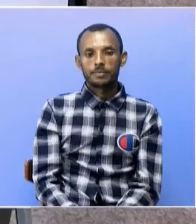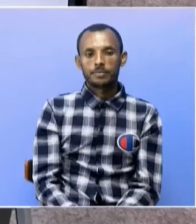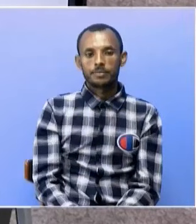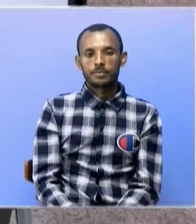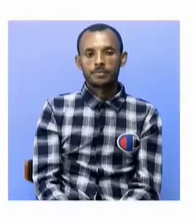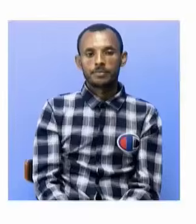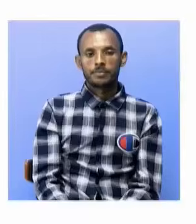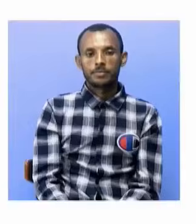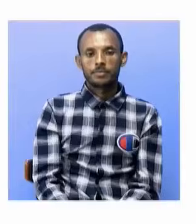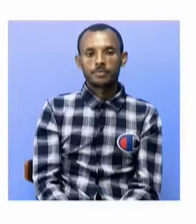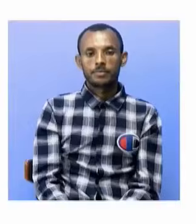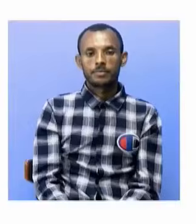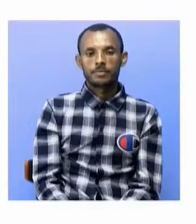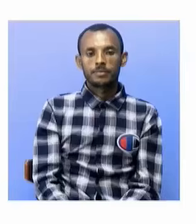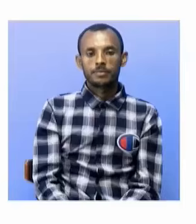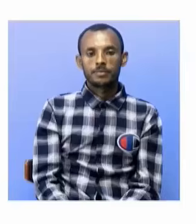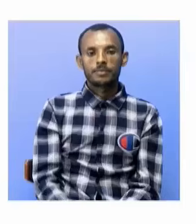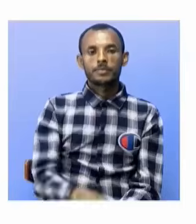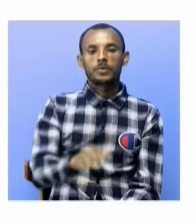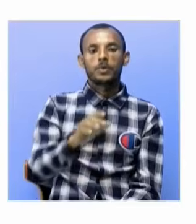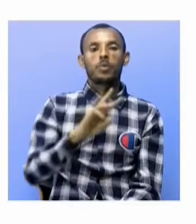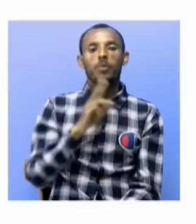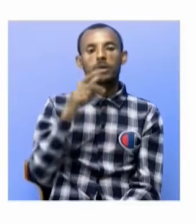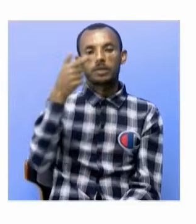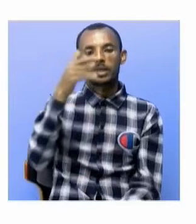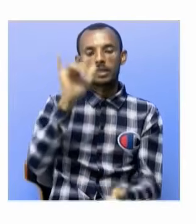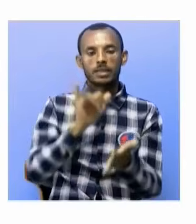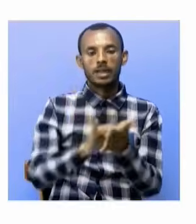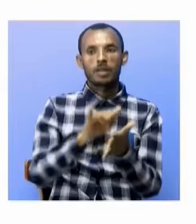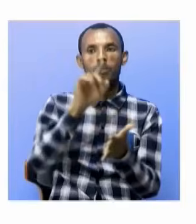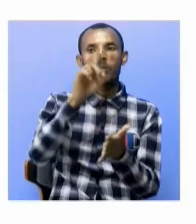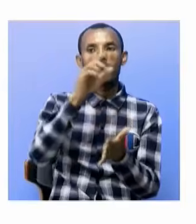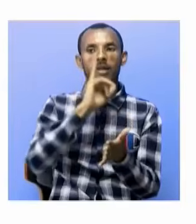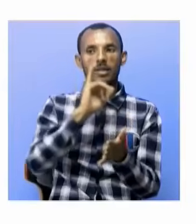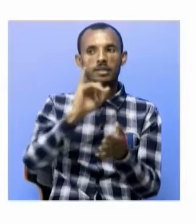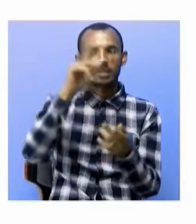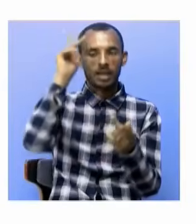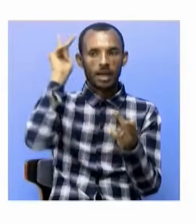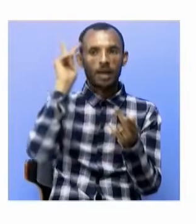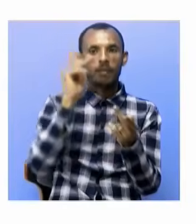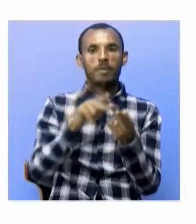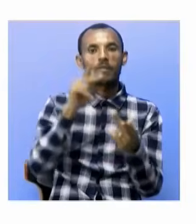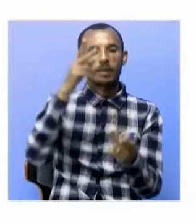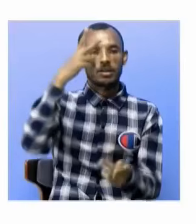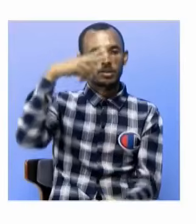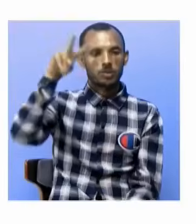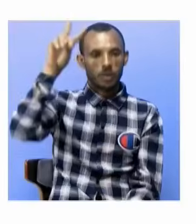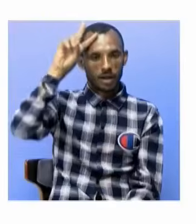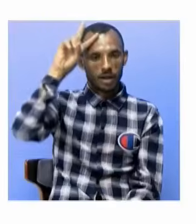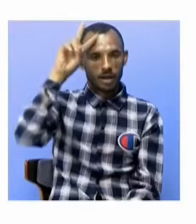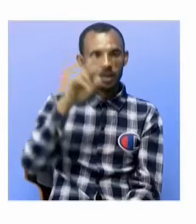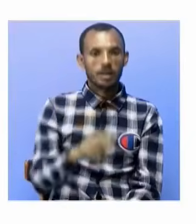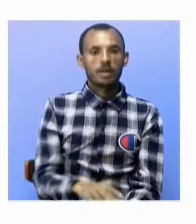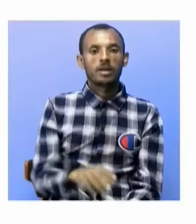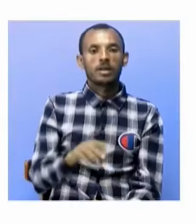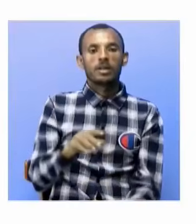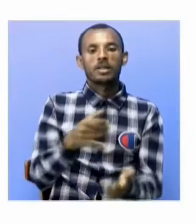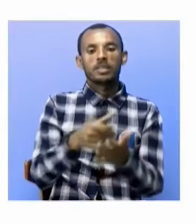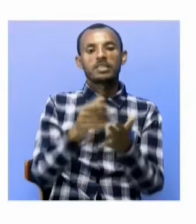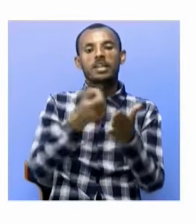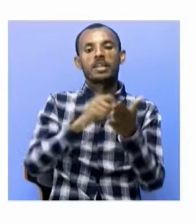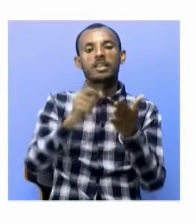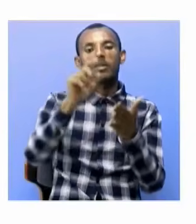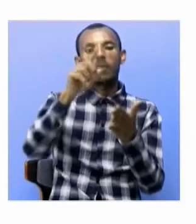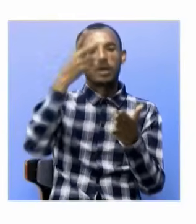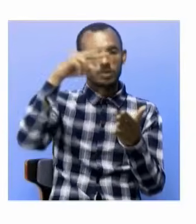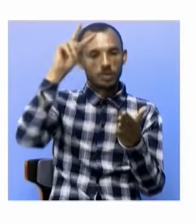We said that 1 is a perfect square, right? Because it can be written as 1 square. And the